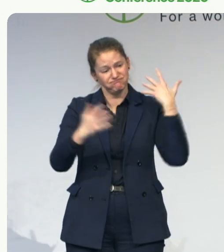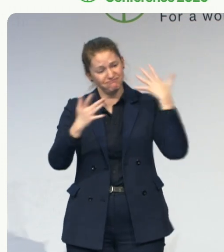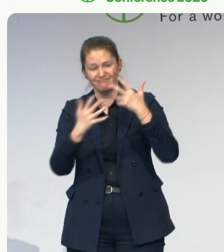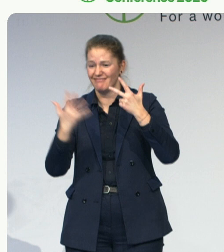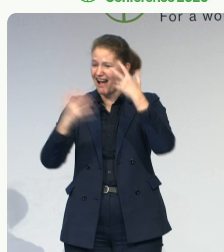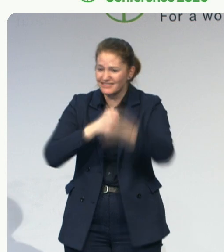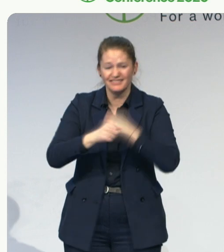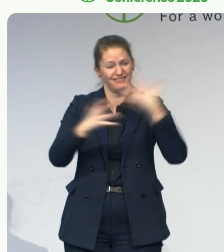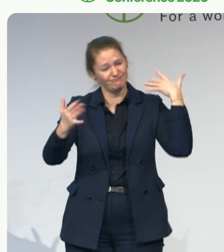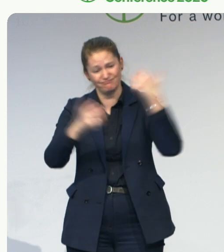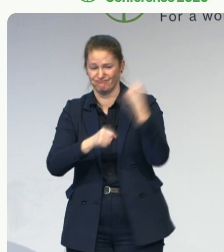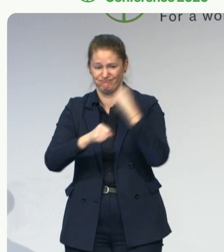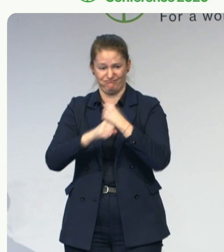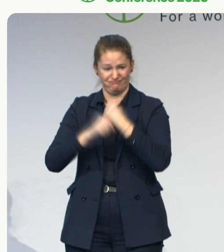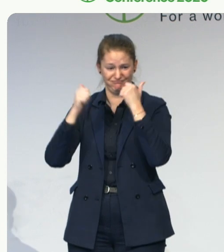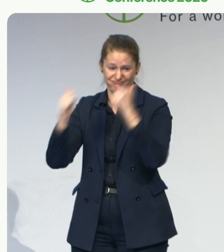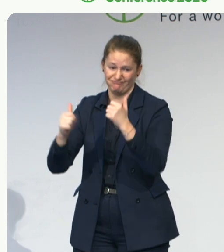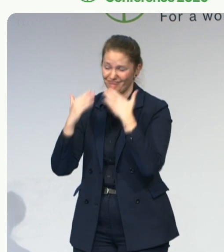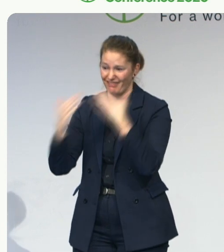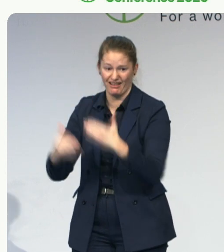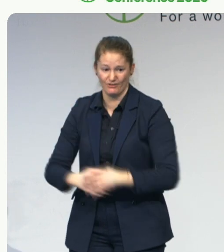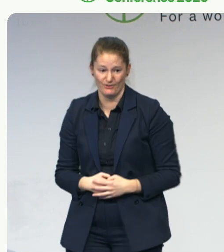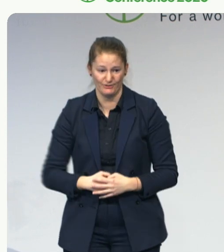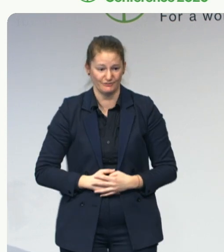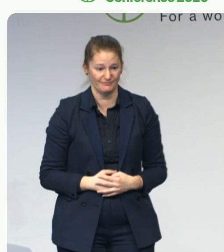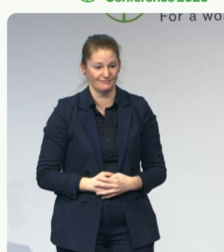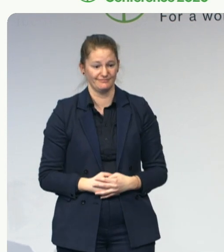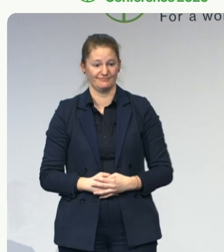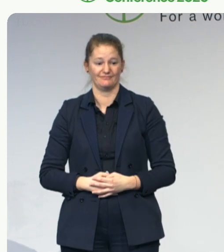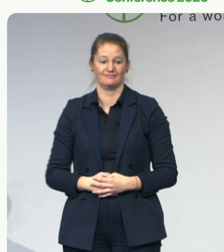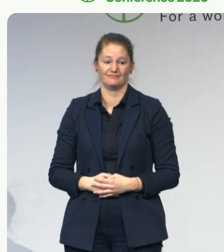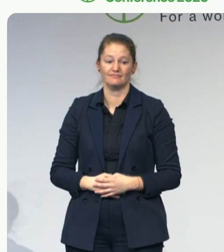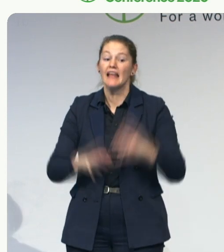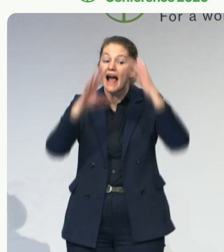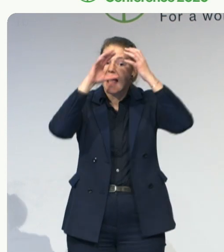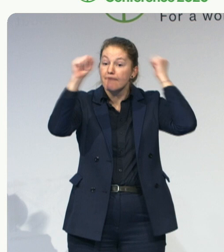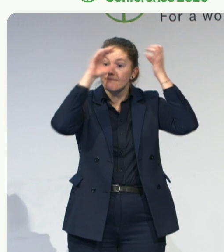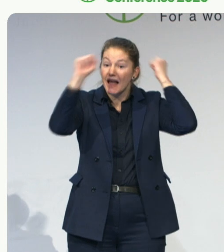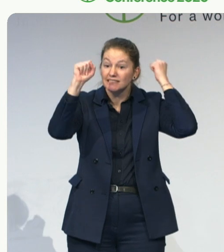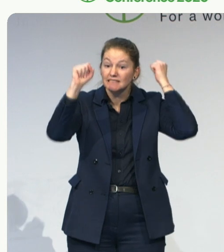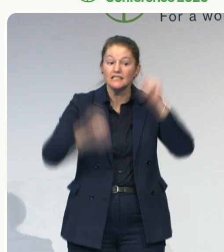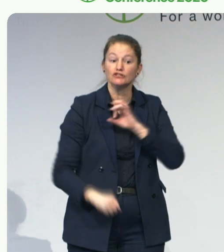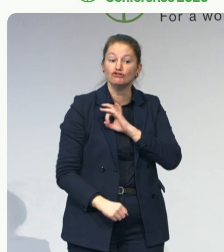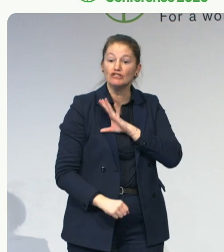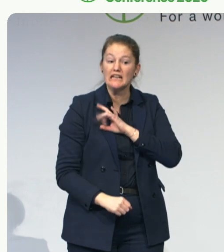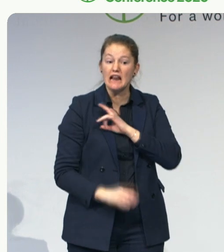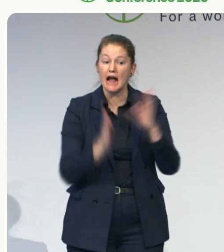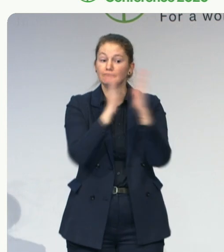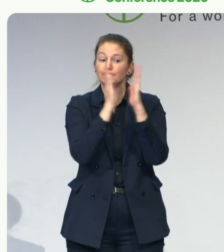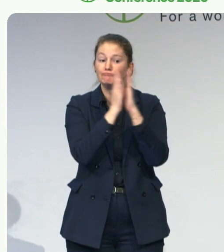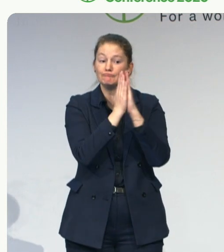And I will ask the ambassador of Chile to come now to us so that we can take a